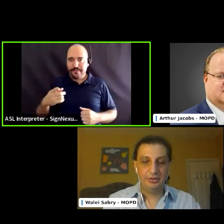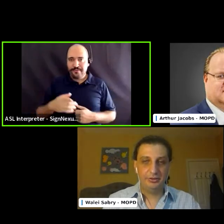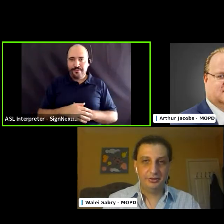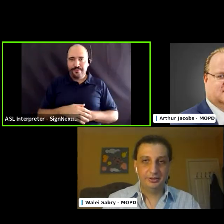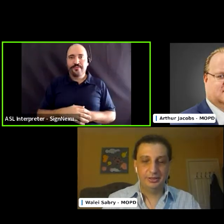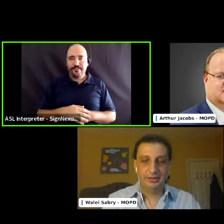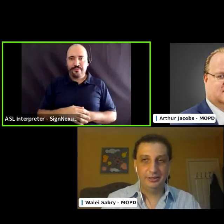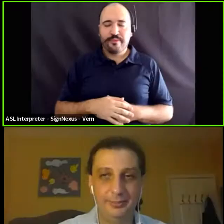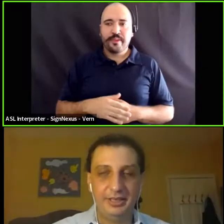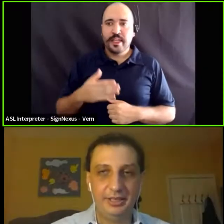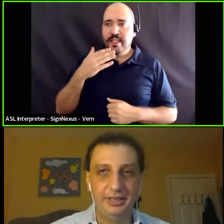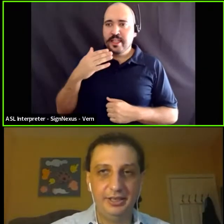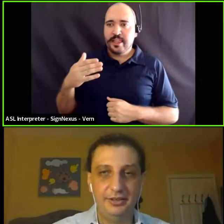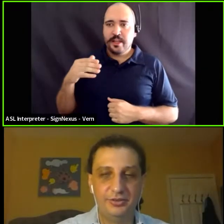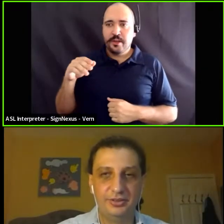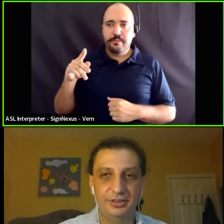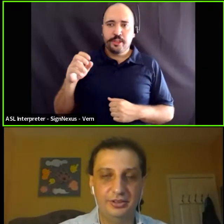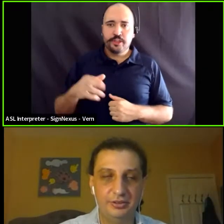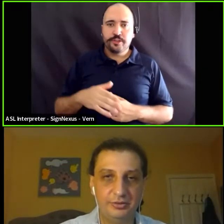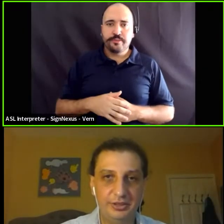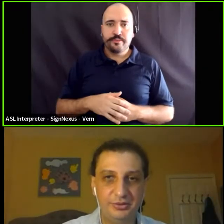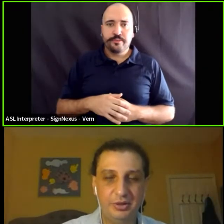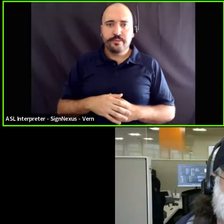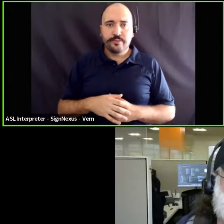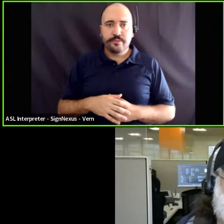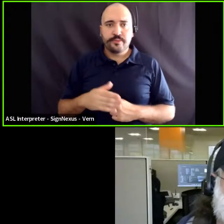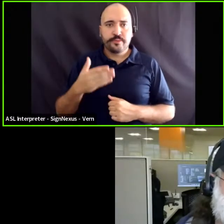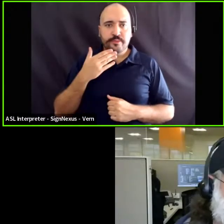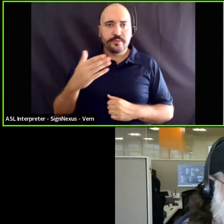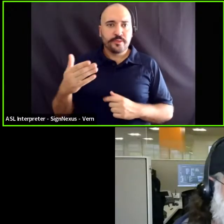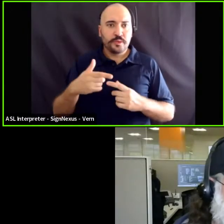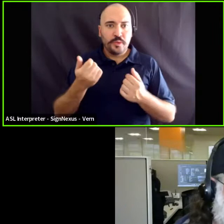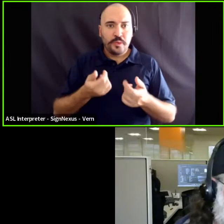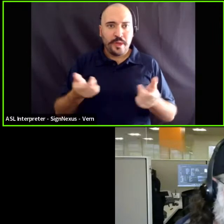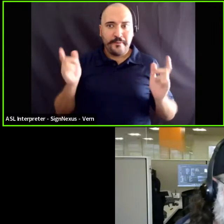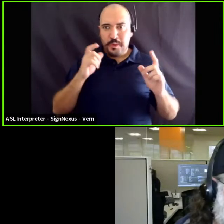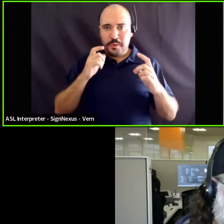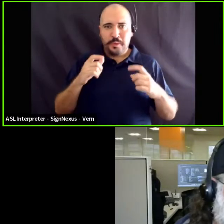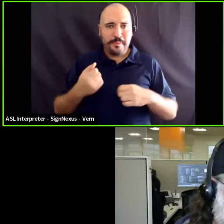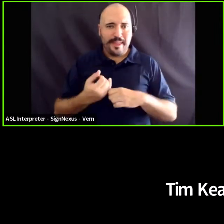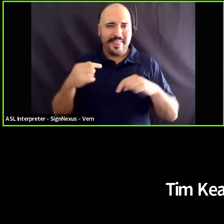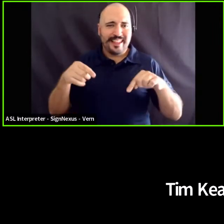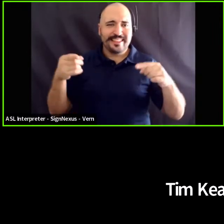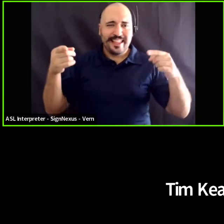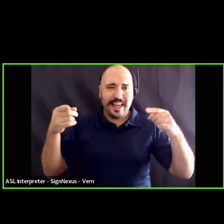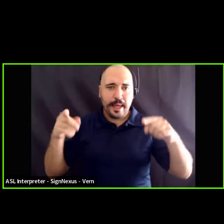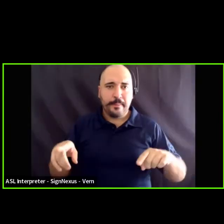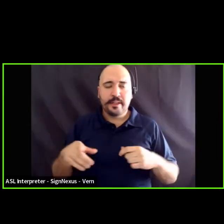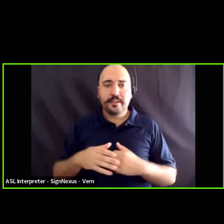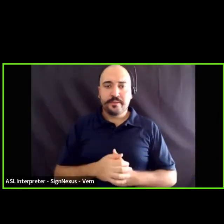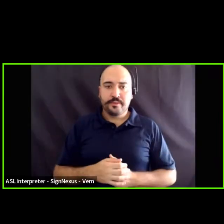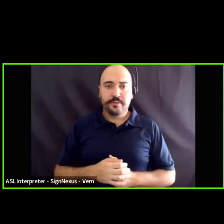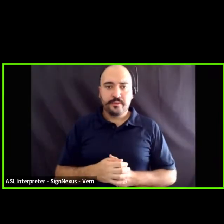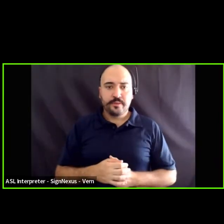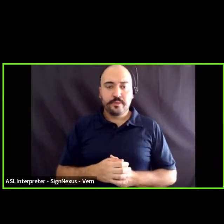Thank you, Peter. And thanks to everyone who made this happen.